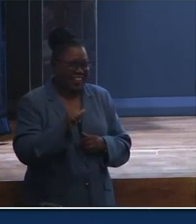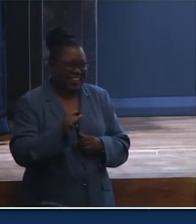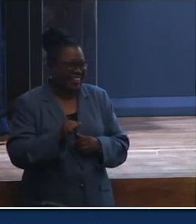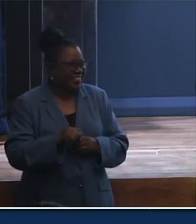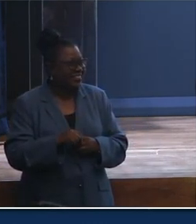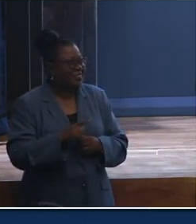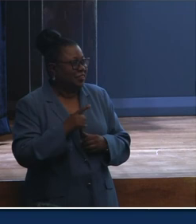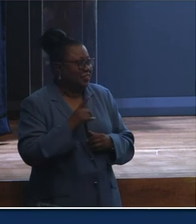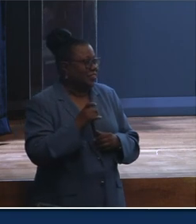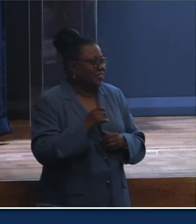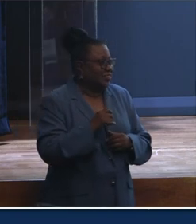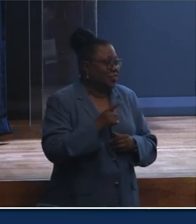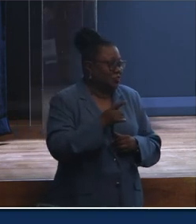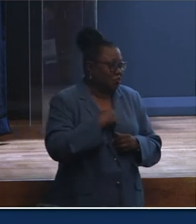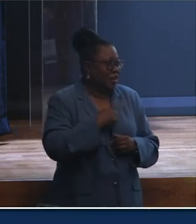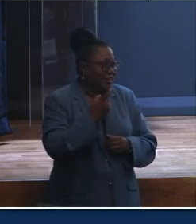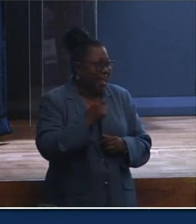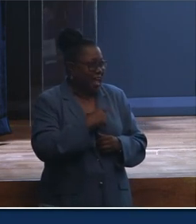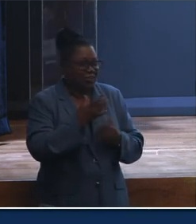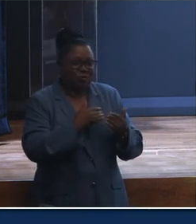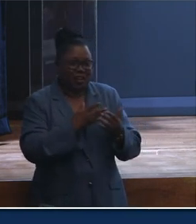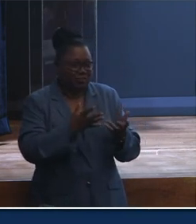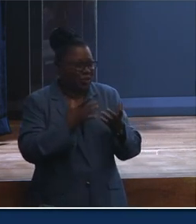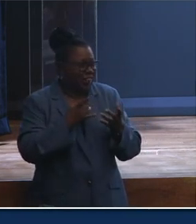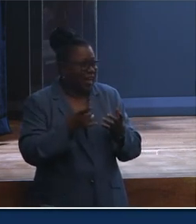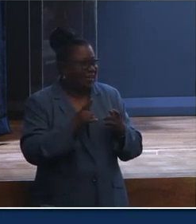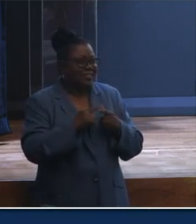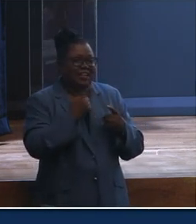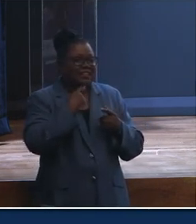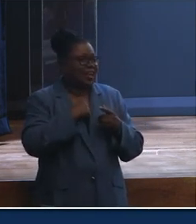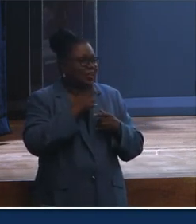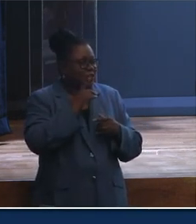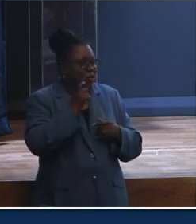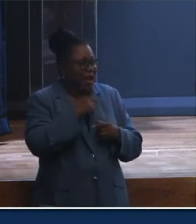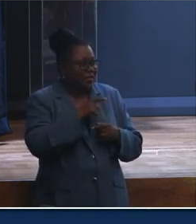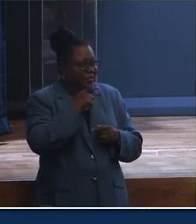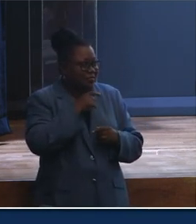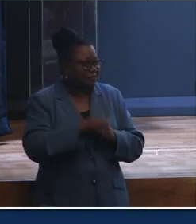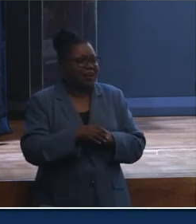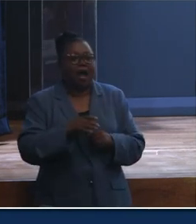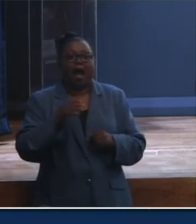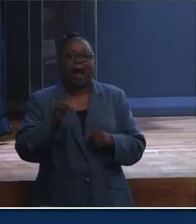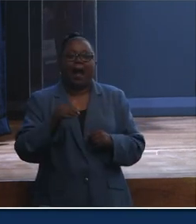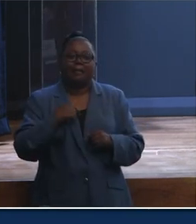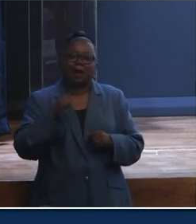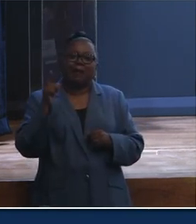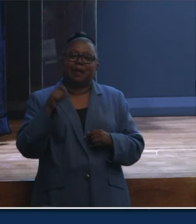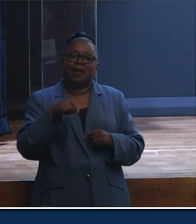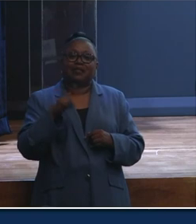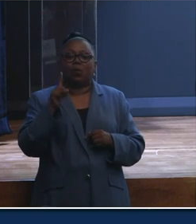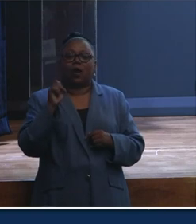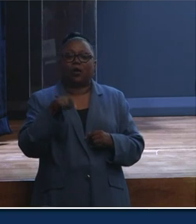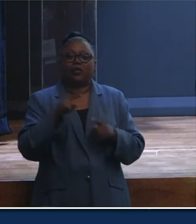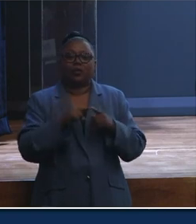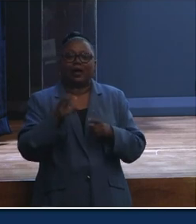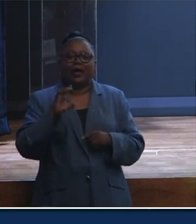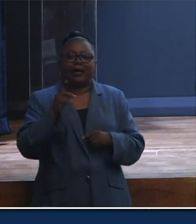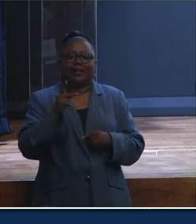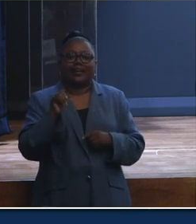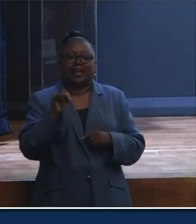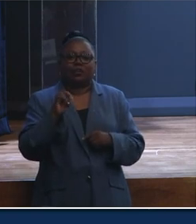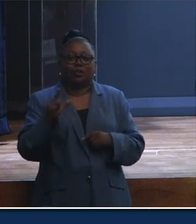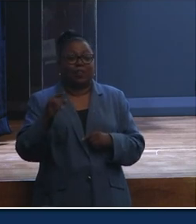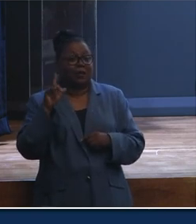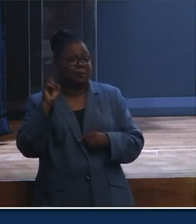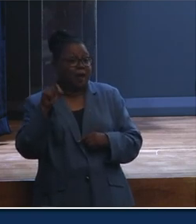All right, you get to ask whatever you'd like. Just tell us who you're asking to. And I'm asking my question to Kendall. And